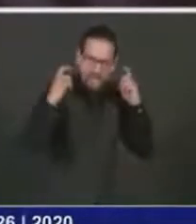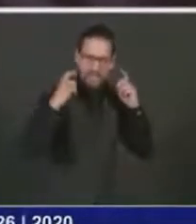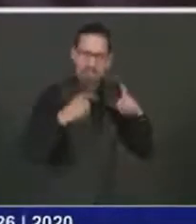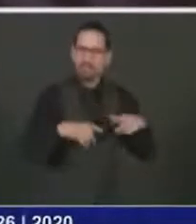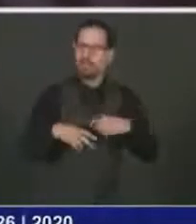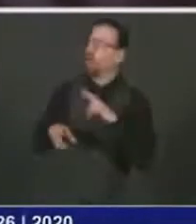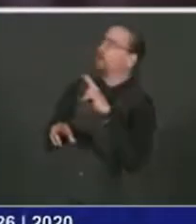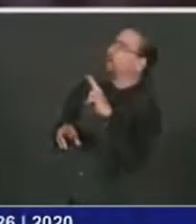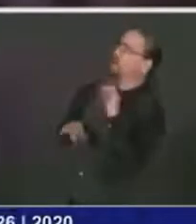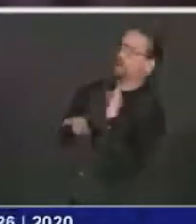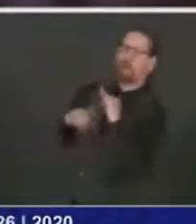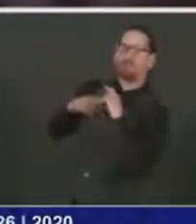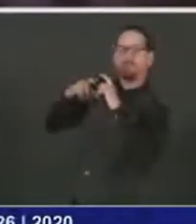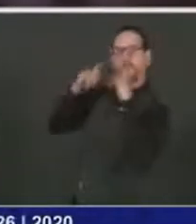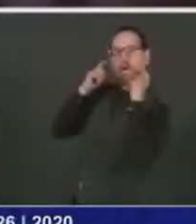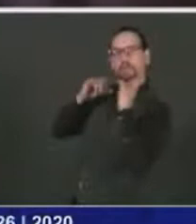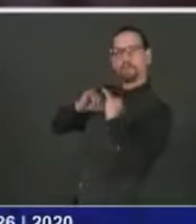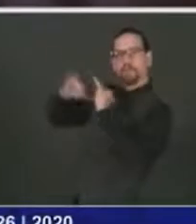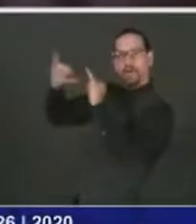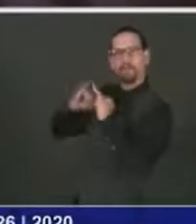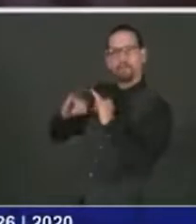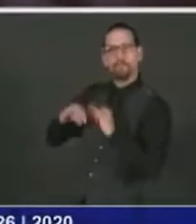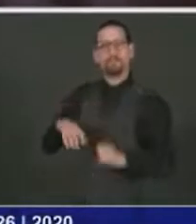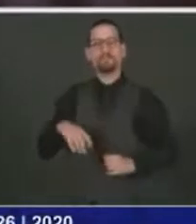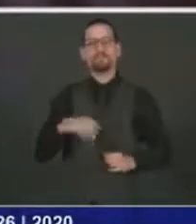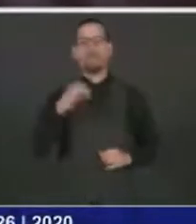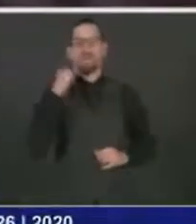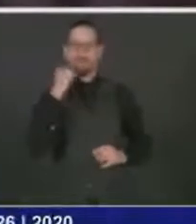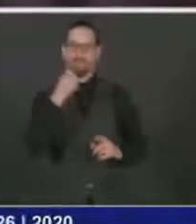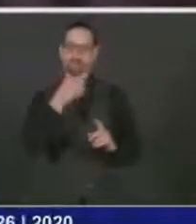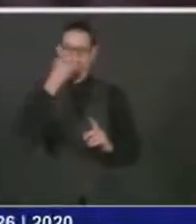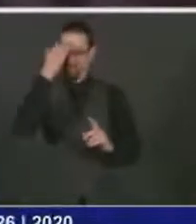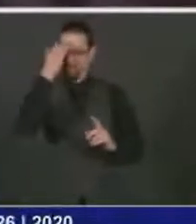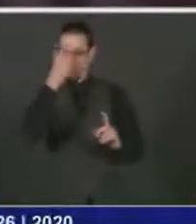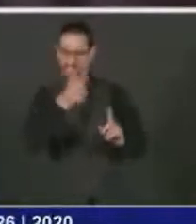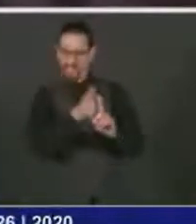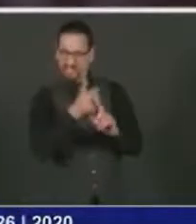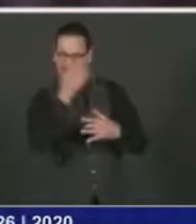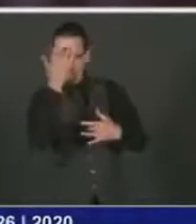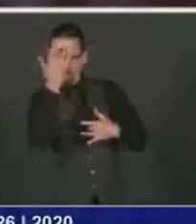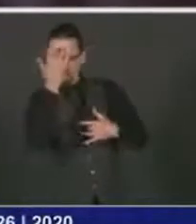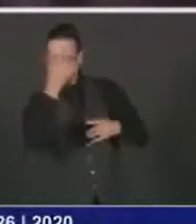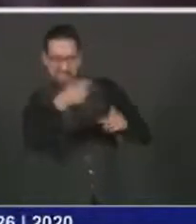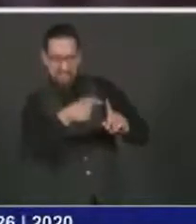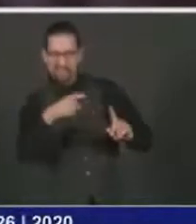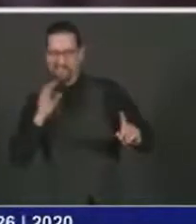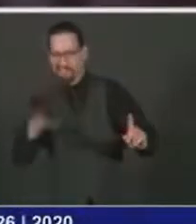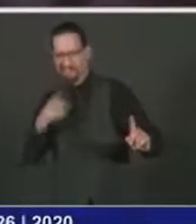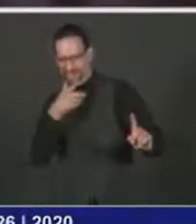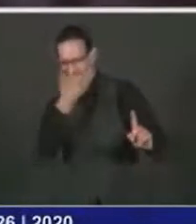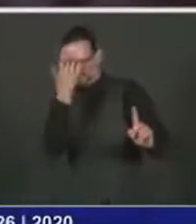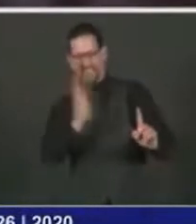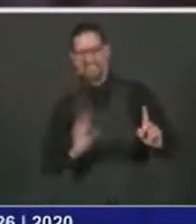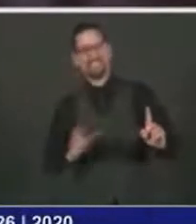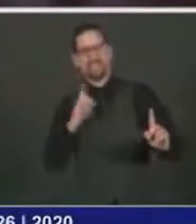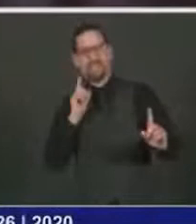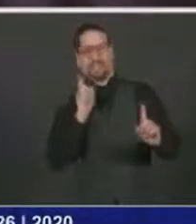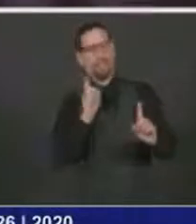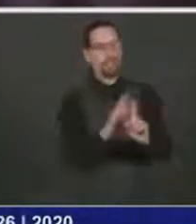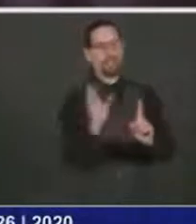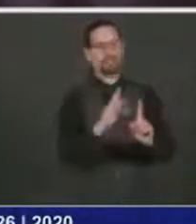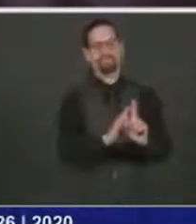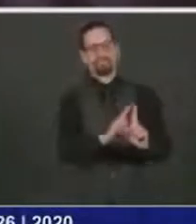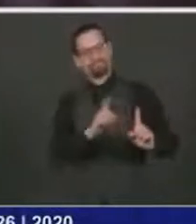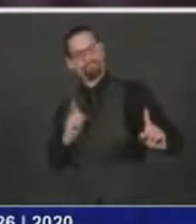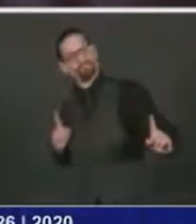with people who are sick. In particular, avoid people who are coughing, sneezing, or showing other symptoms.